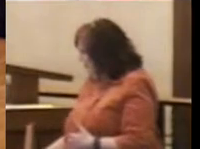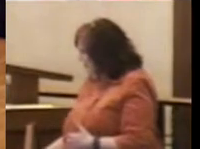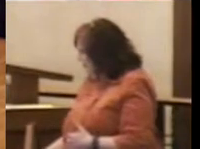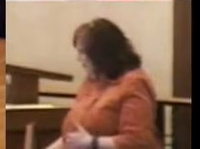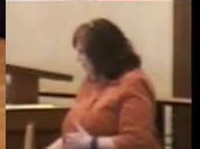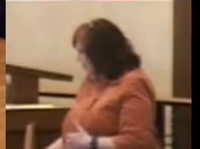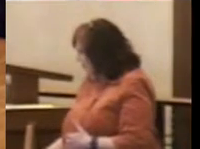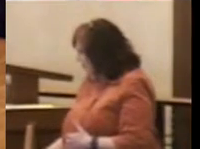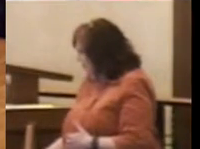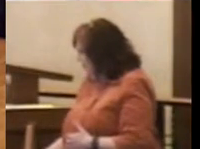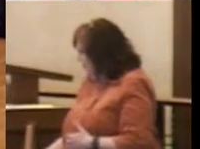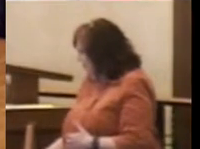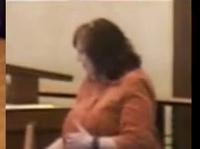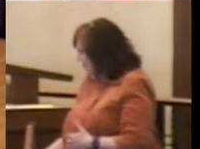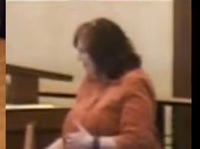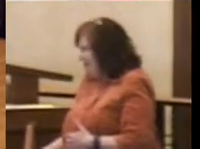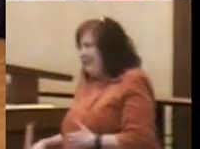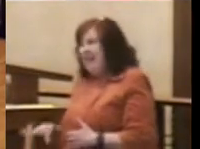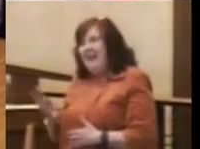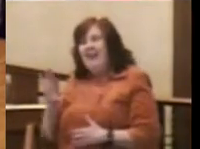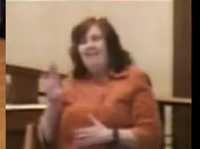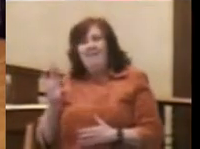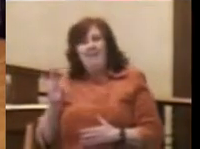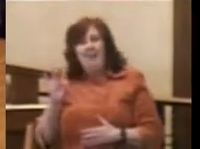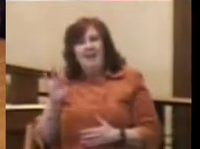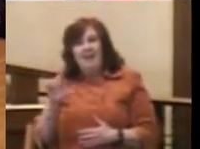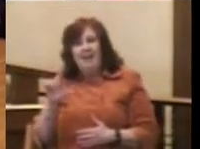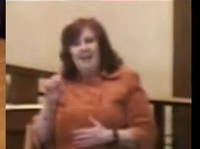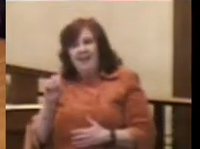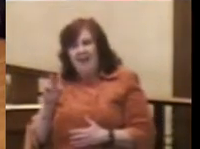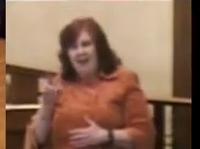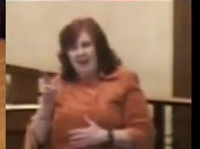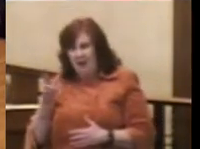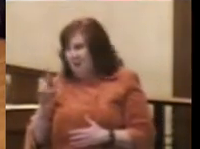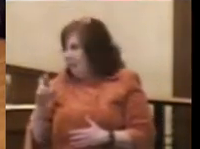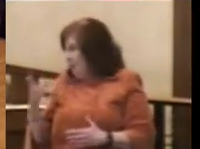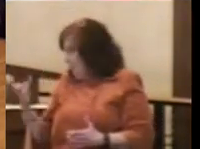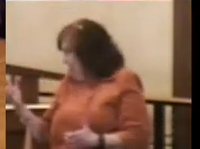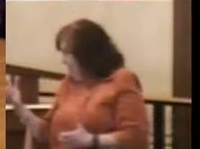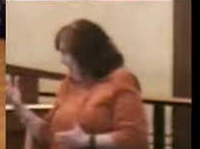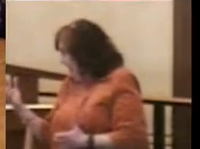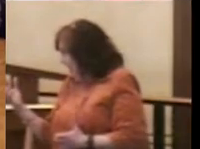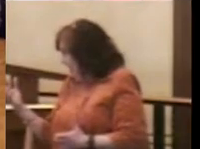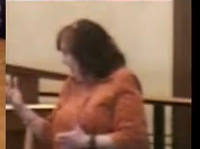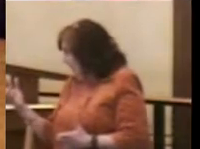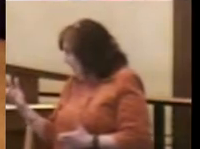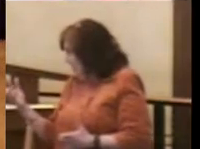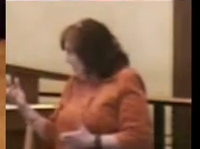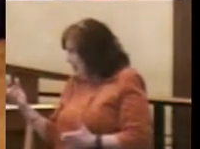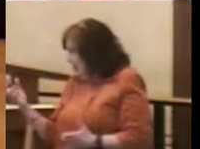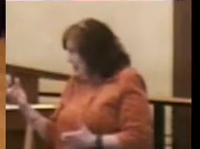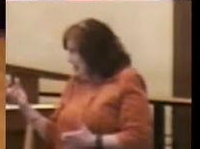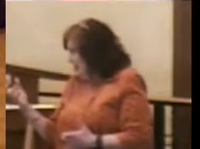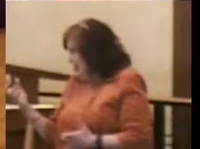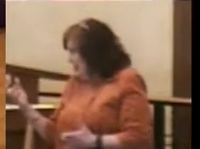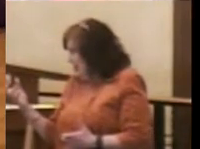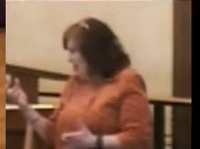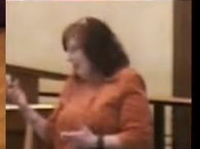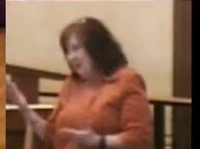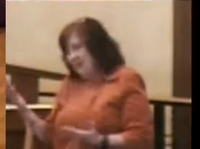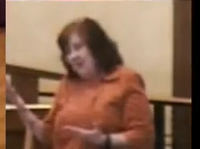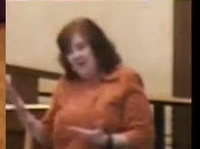What? Flour, you're right. First choice. Want a bite? Big bite?